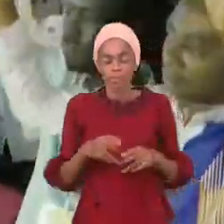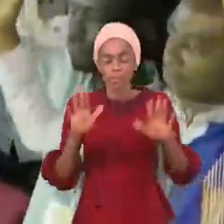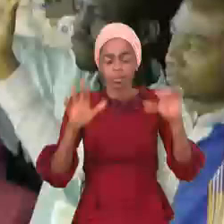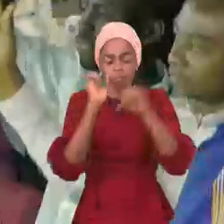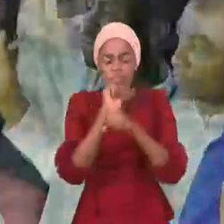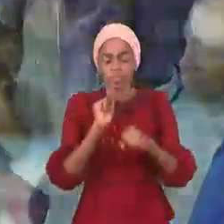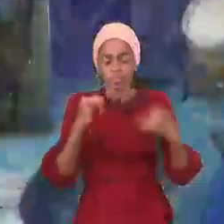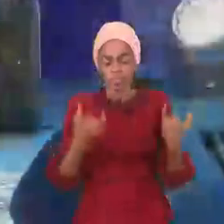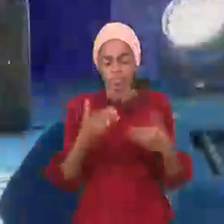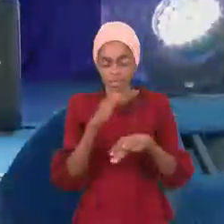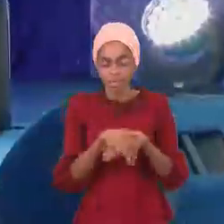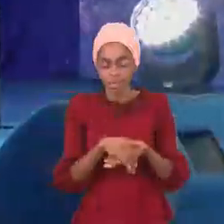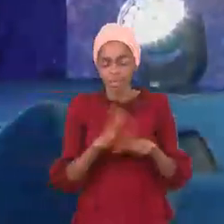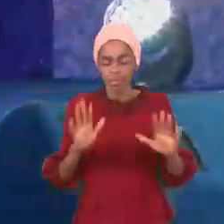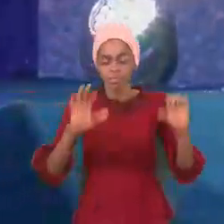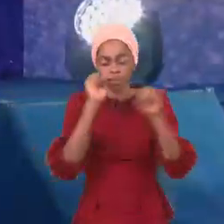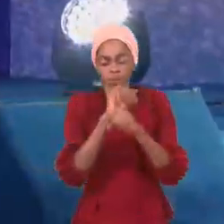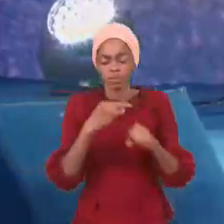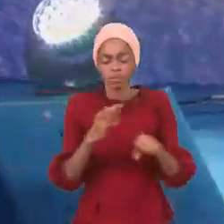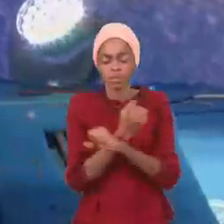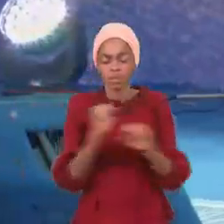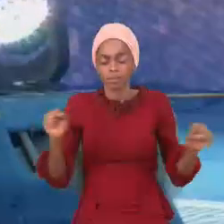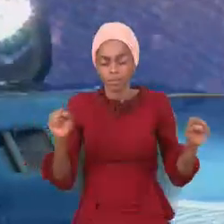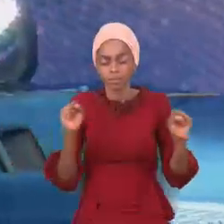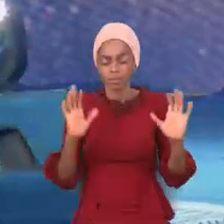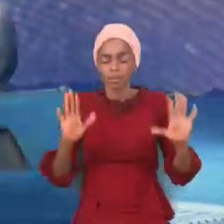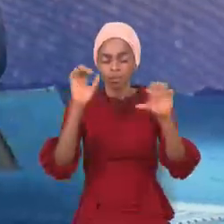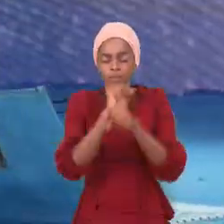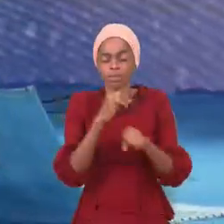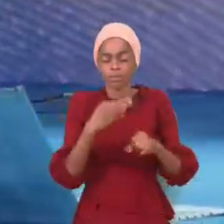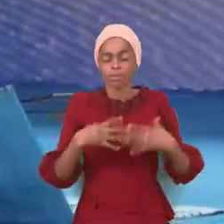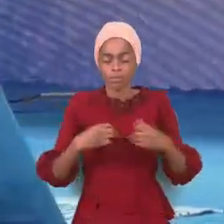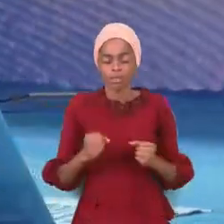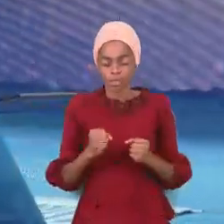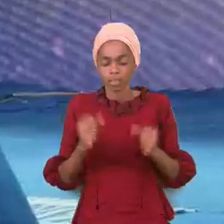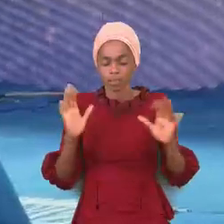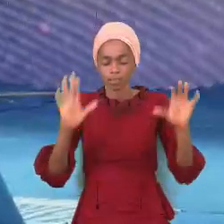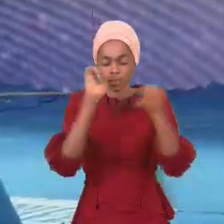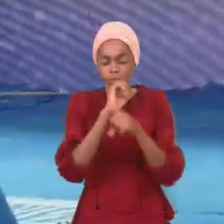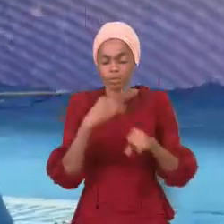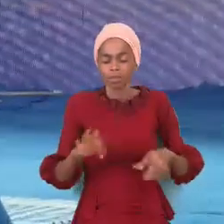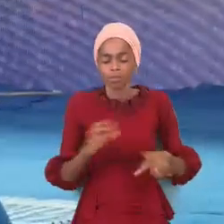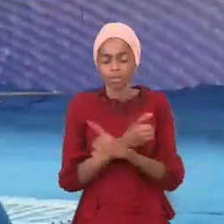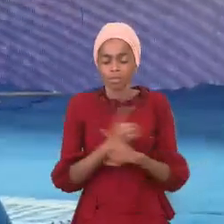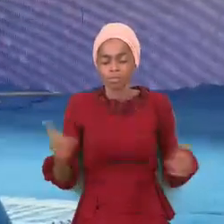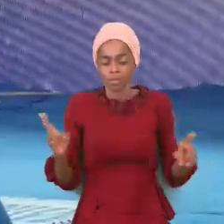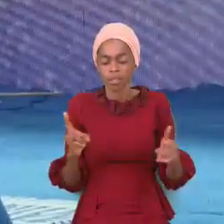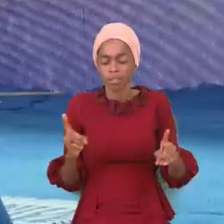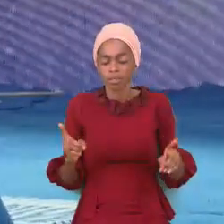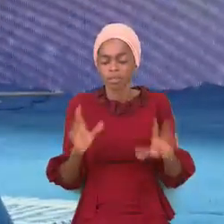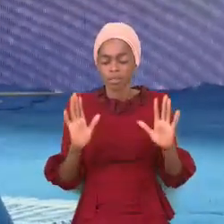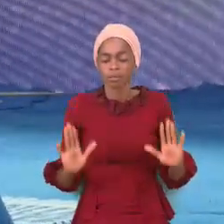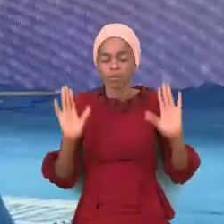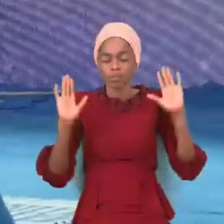Miracles tonight. Miracle of salvation. Miracle of healing. Miracle of deliverance.